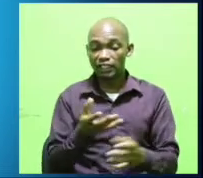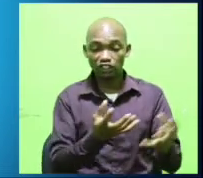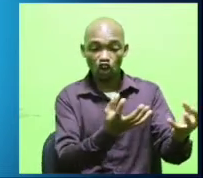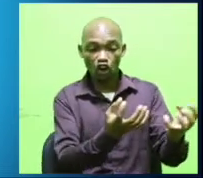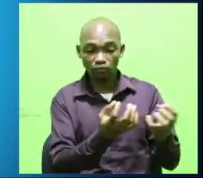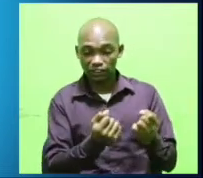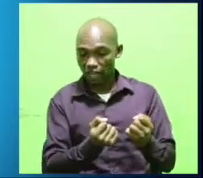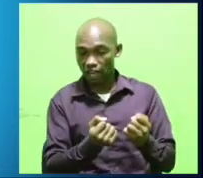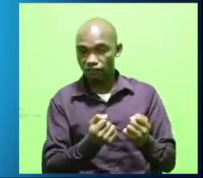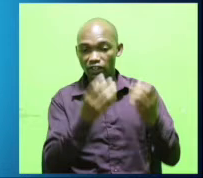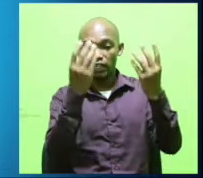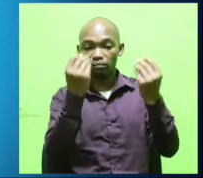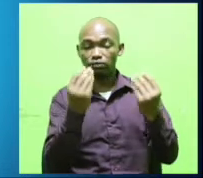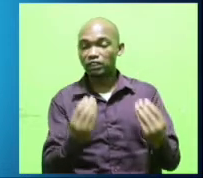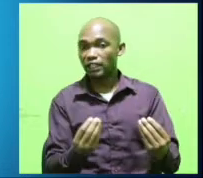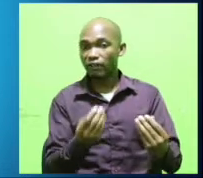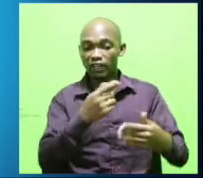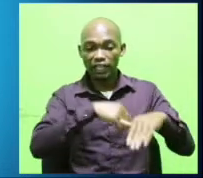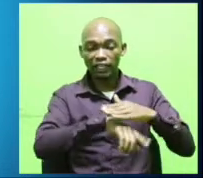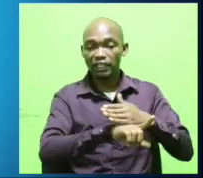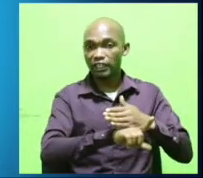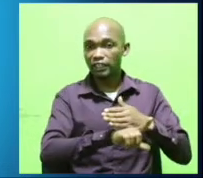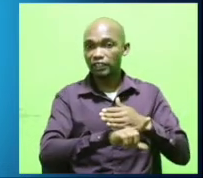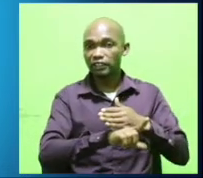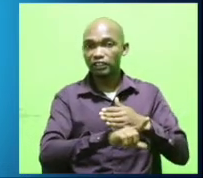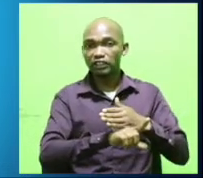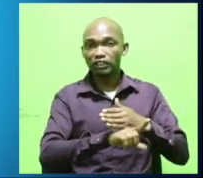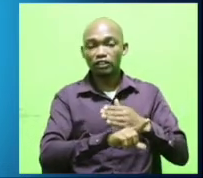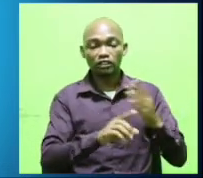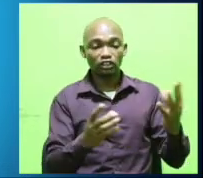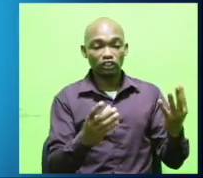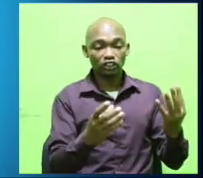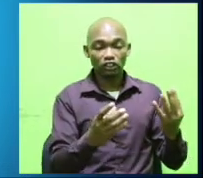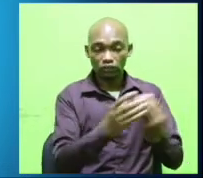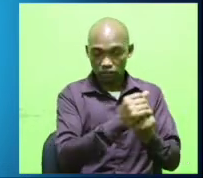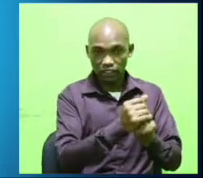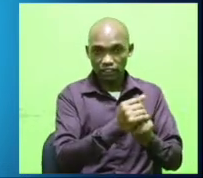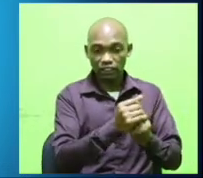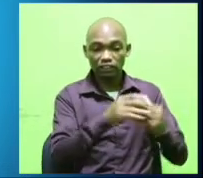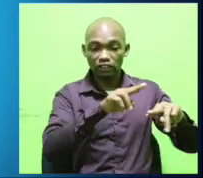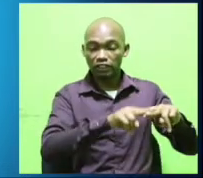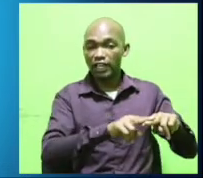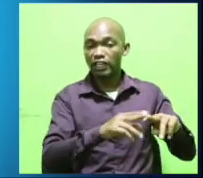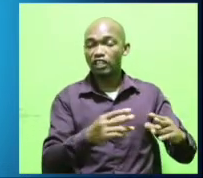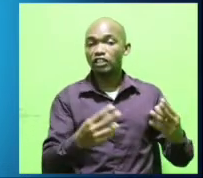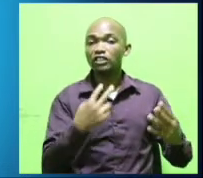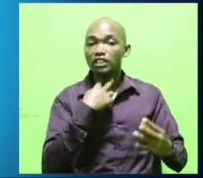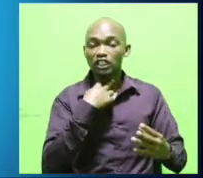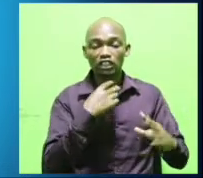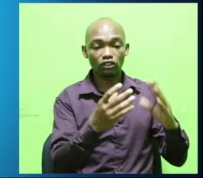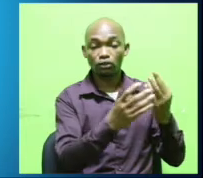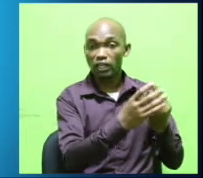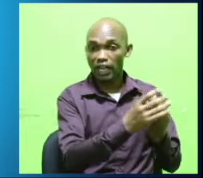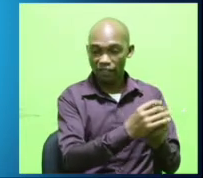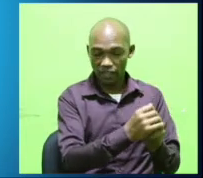allow gases to dissolve and also prevent the alveoli from sticking together. Apart from